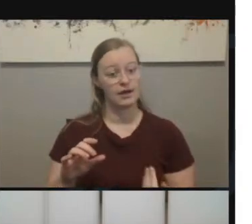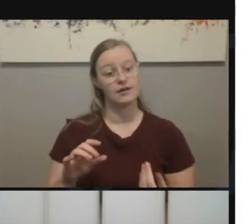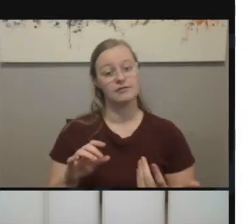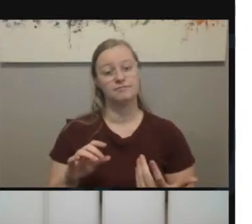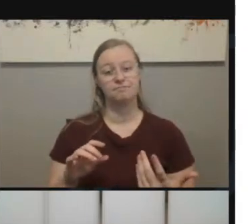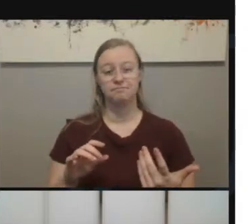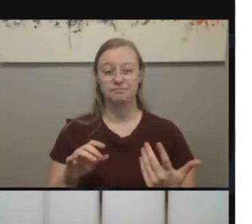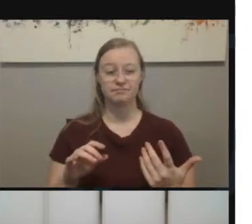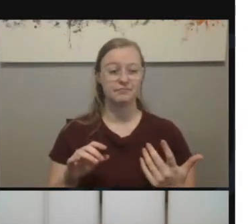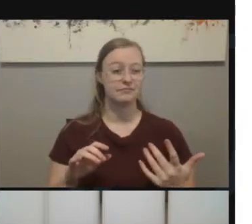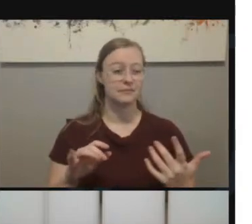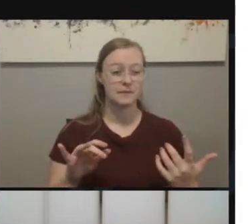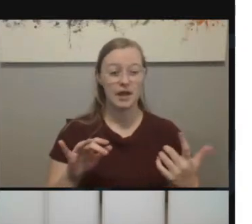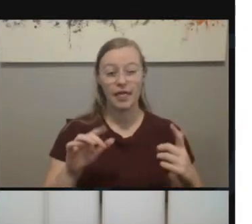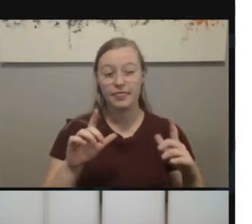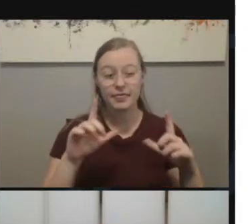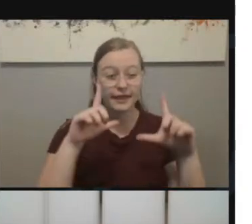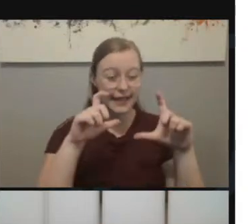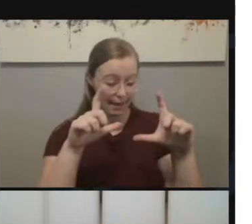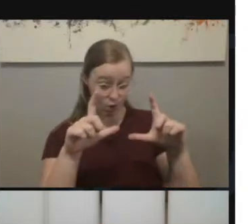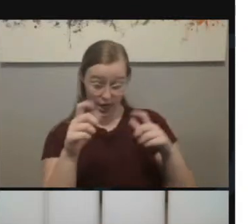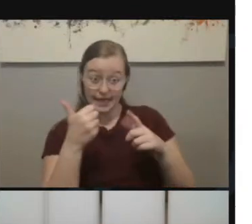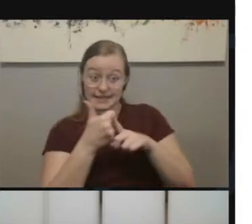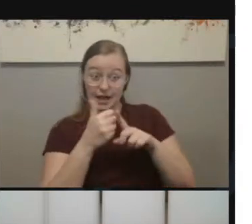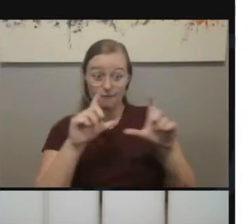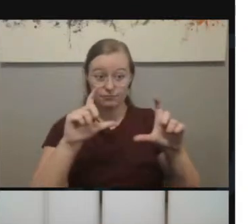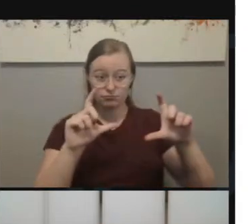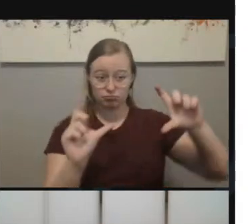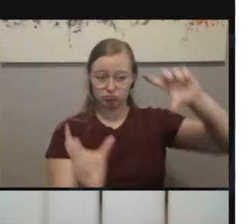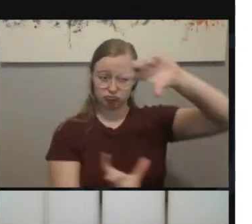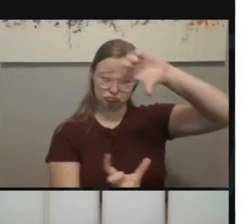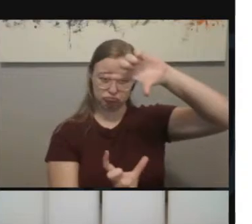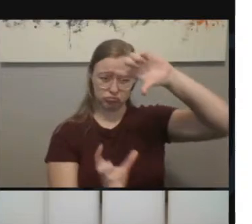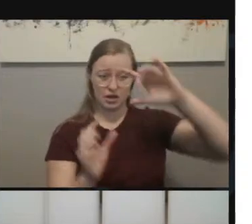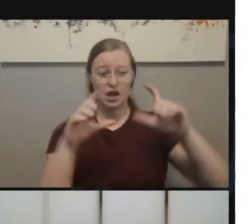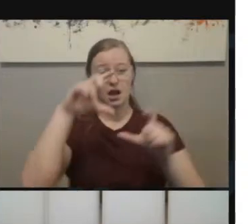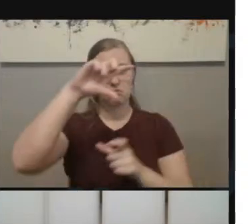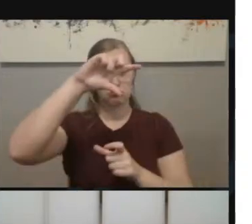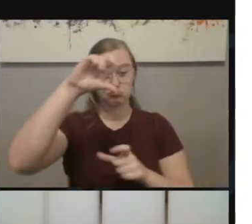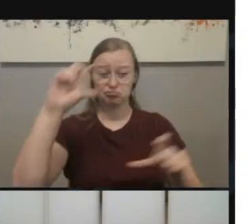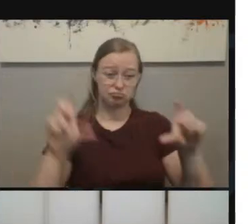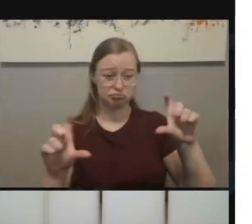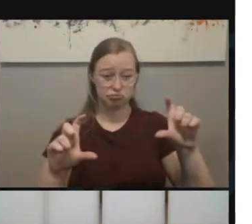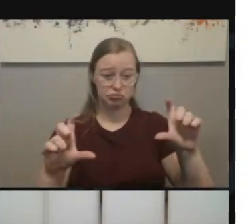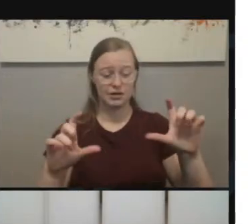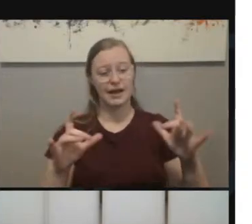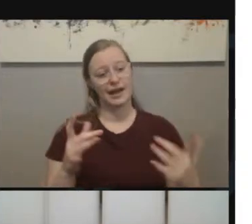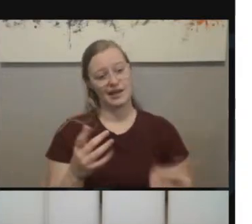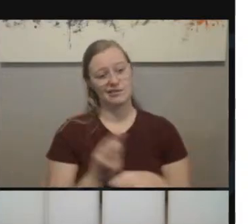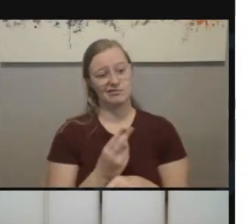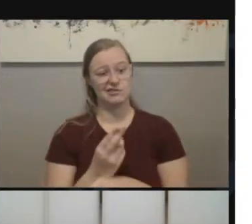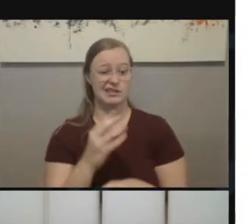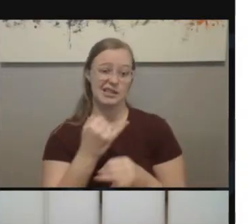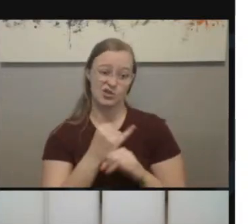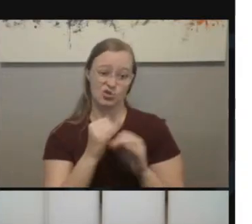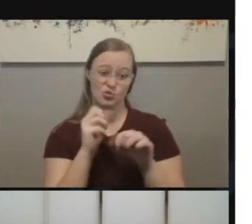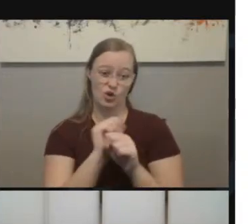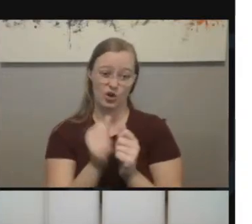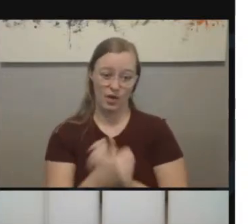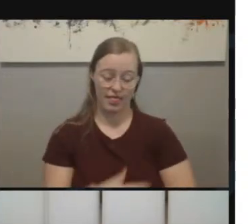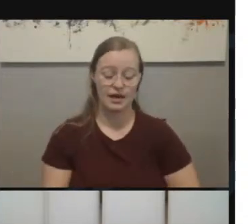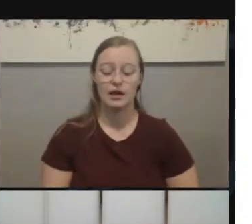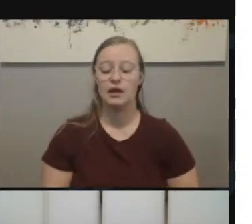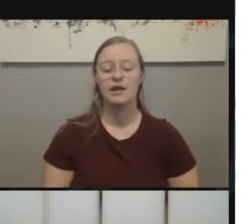camera 180 degrees around and photograph the institution that we're working in. They have their stories,